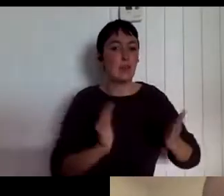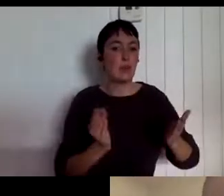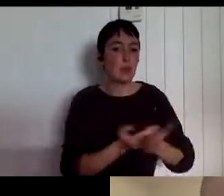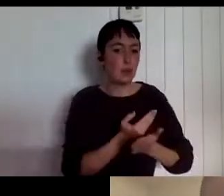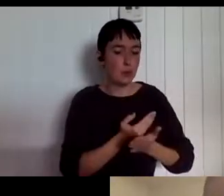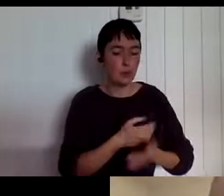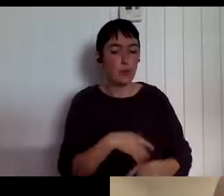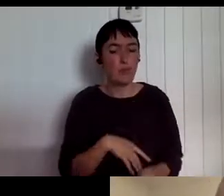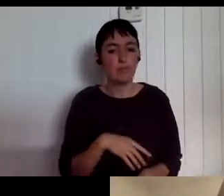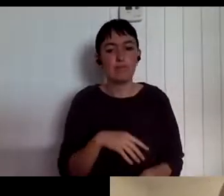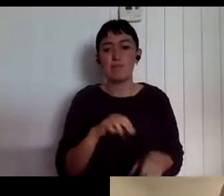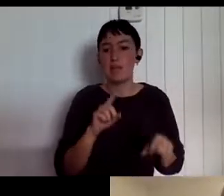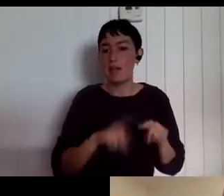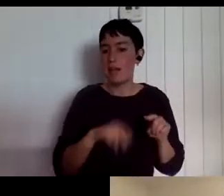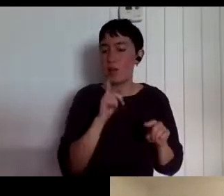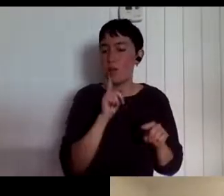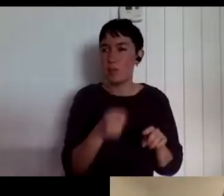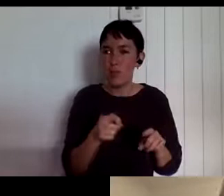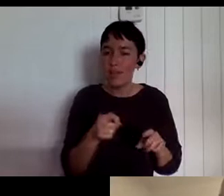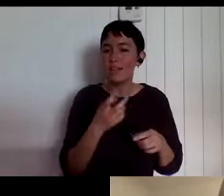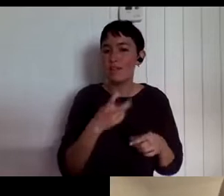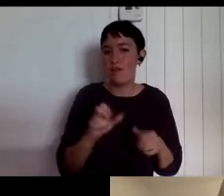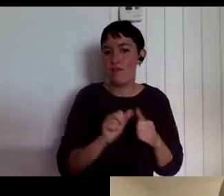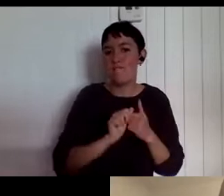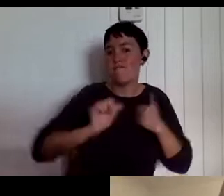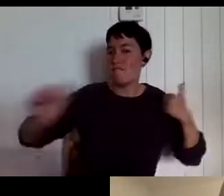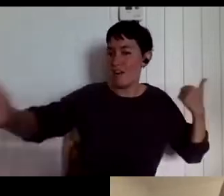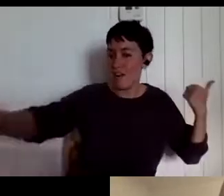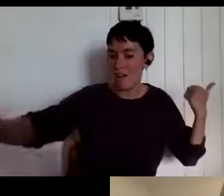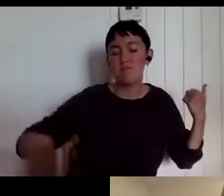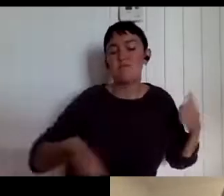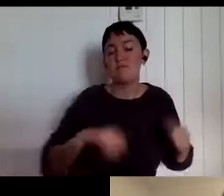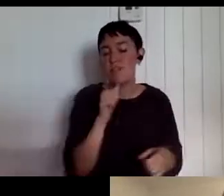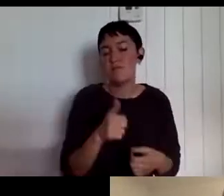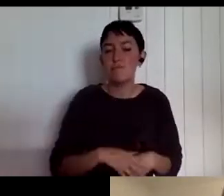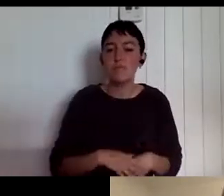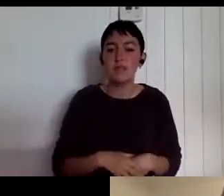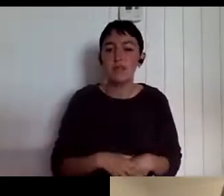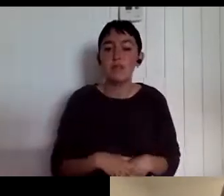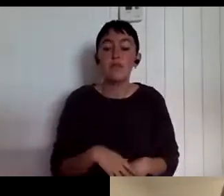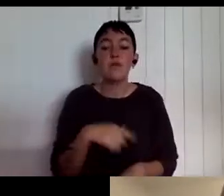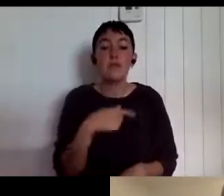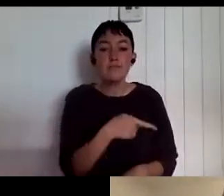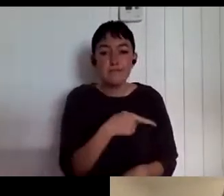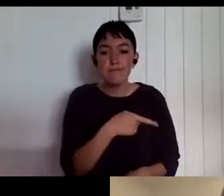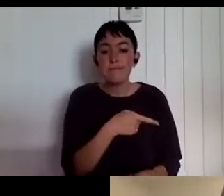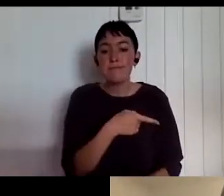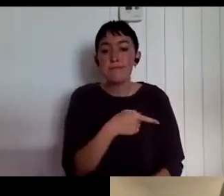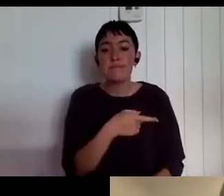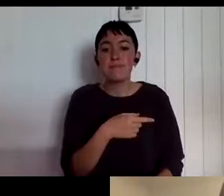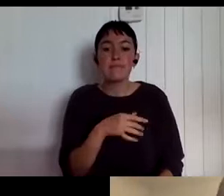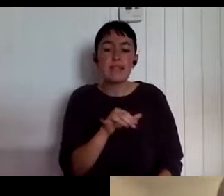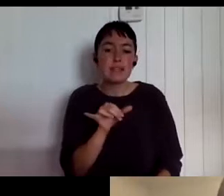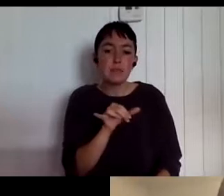far you can go. The main difference between the two cars is that for a hydrogen car, it's very similar to what you'd see in